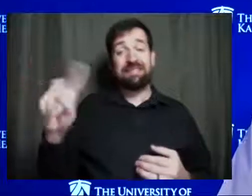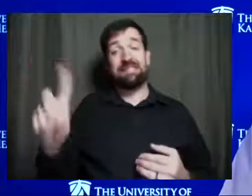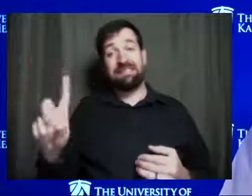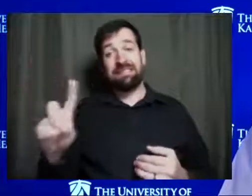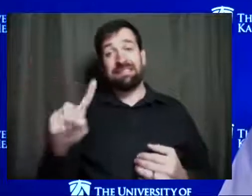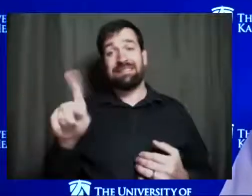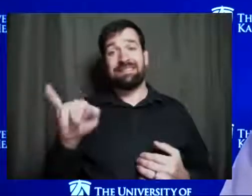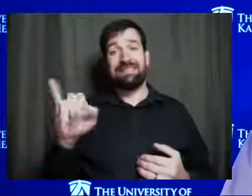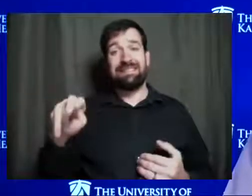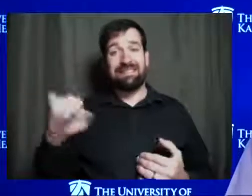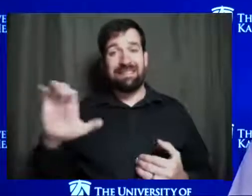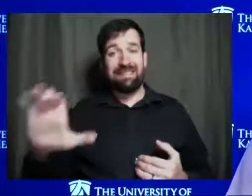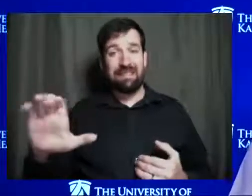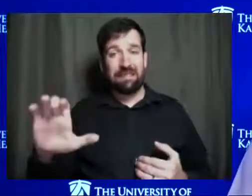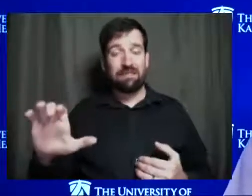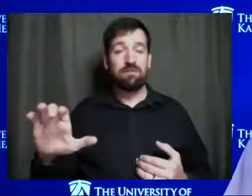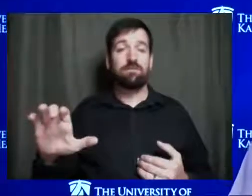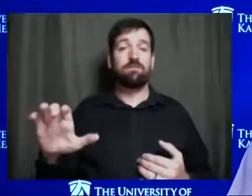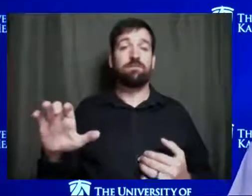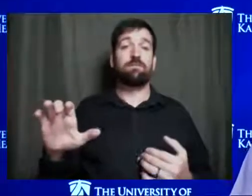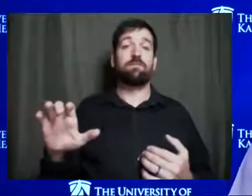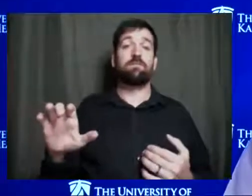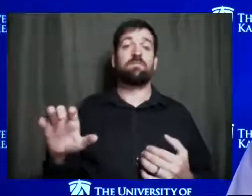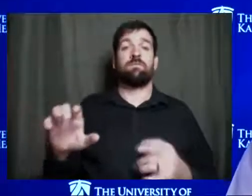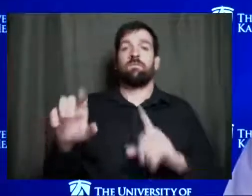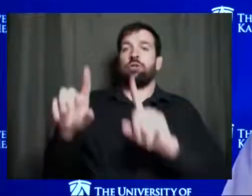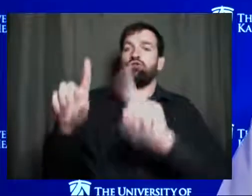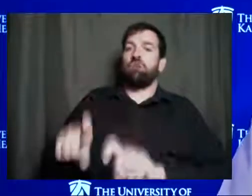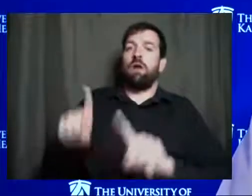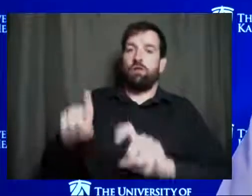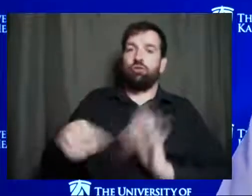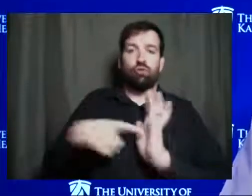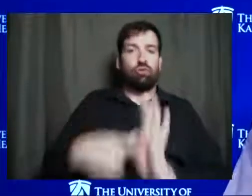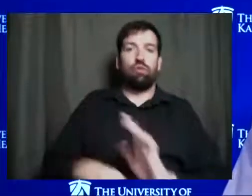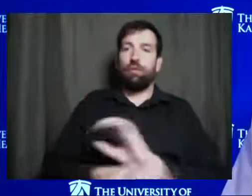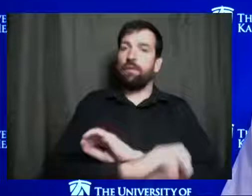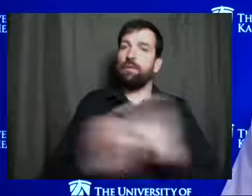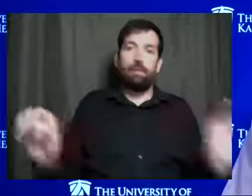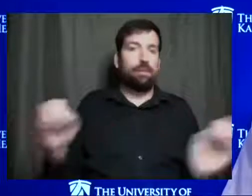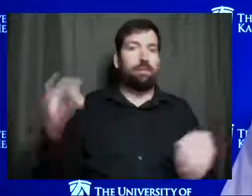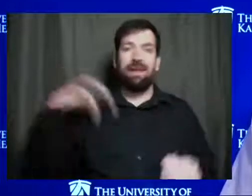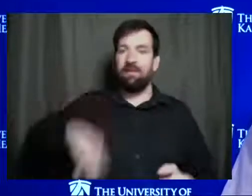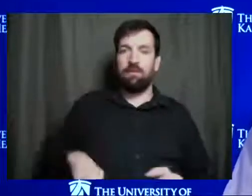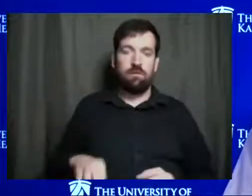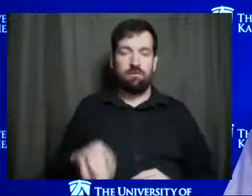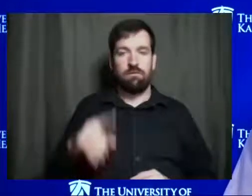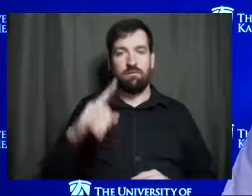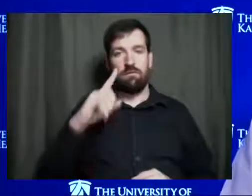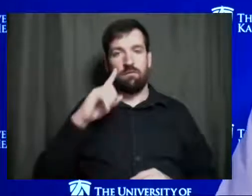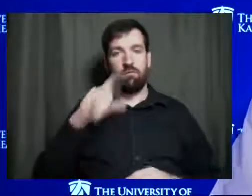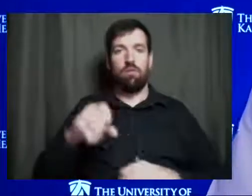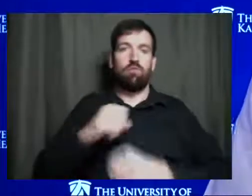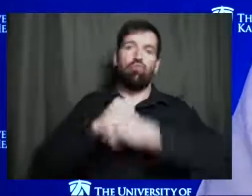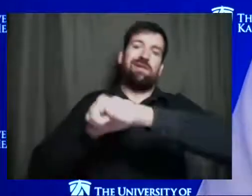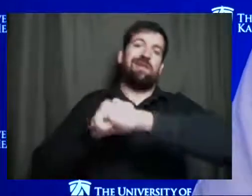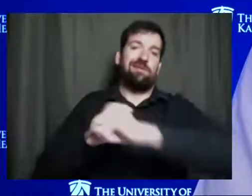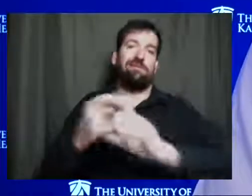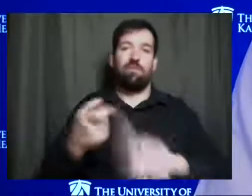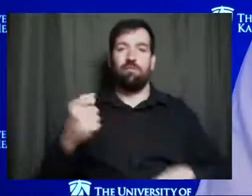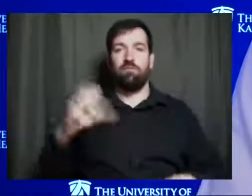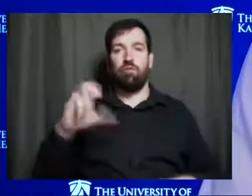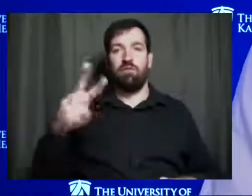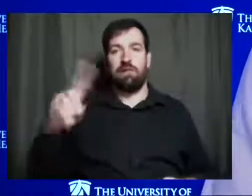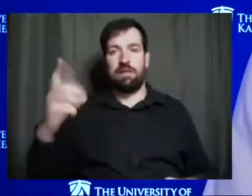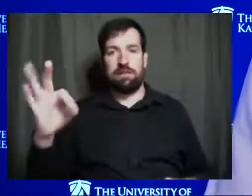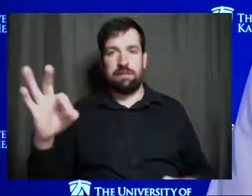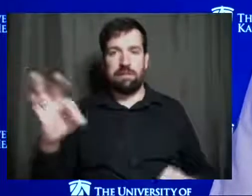particular, the trials have shown no benefit in whether protecting yourself from the infection or once you do